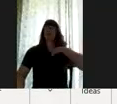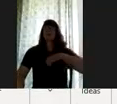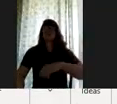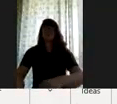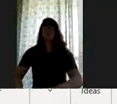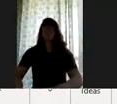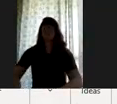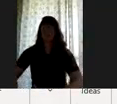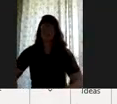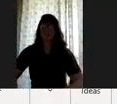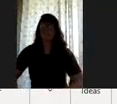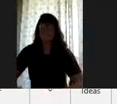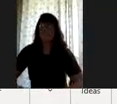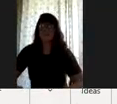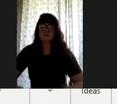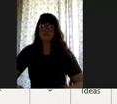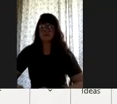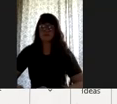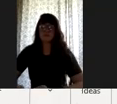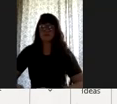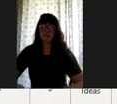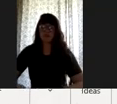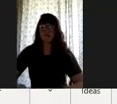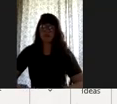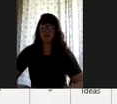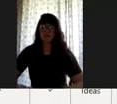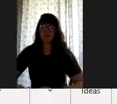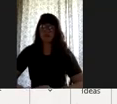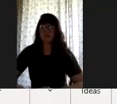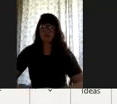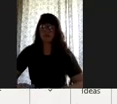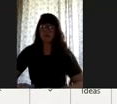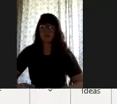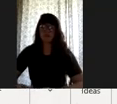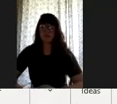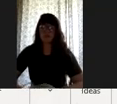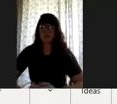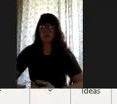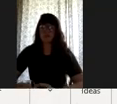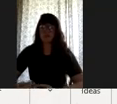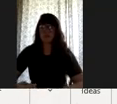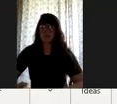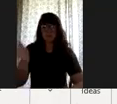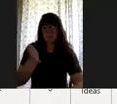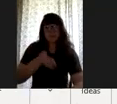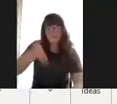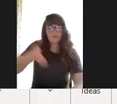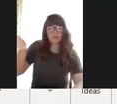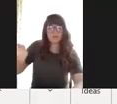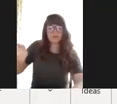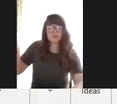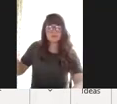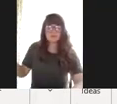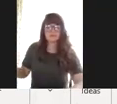is going to give you hope. It's going to give you confidence, right? Because you're growing, you're progressing, building off one